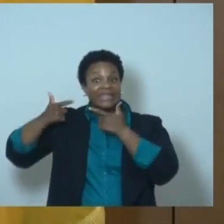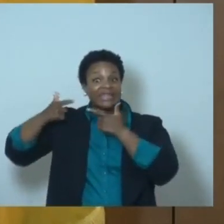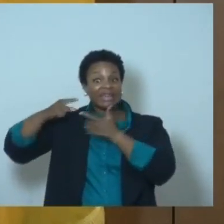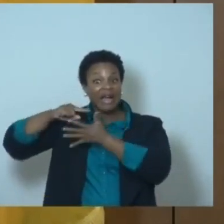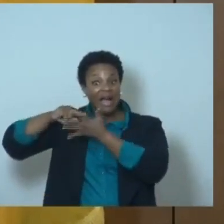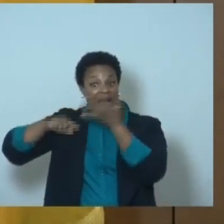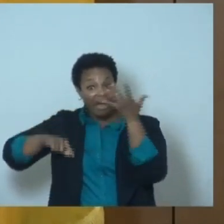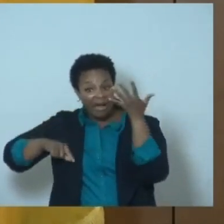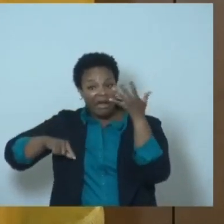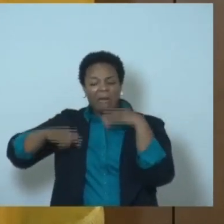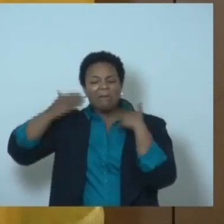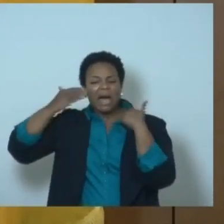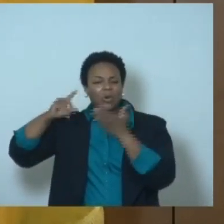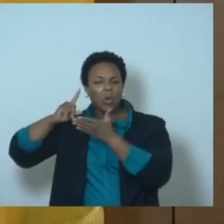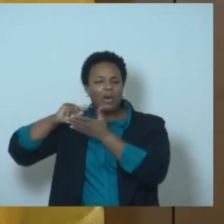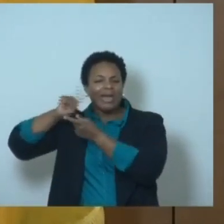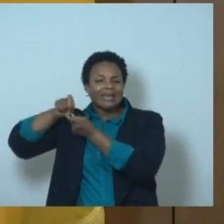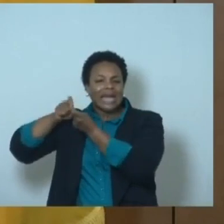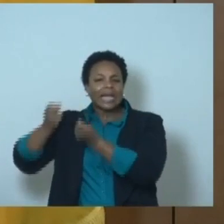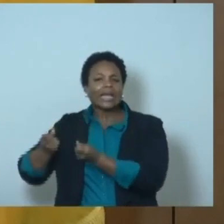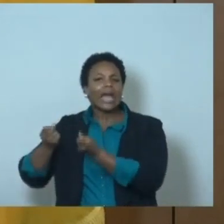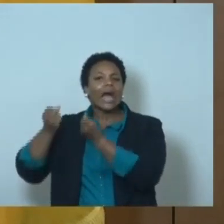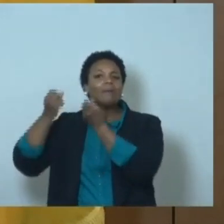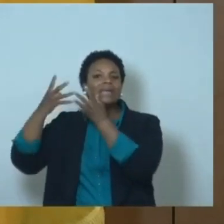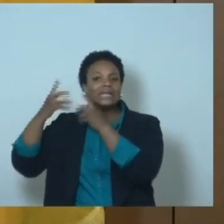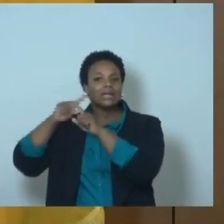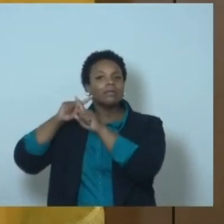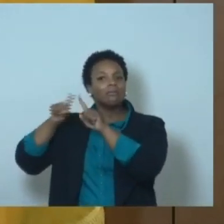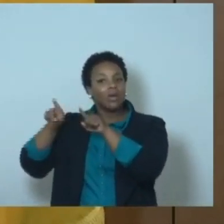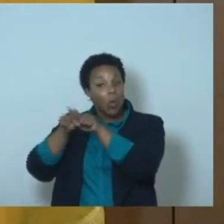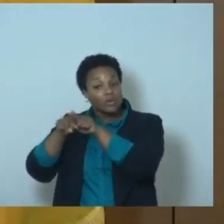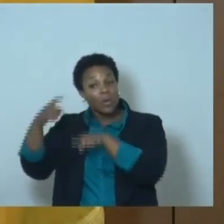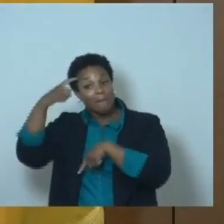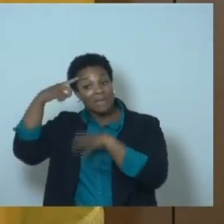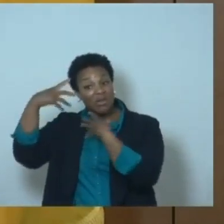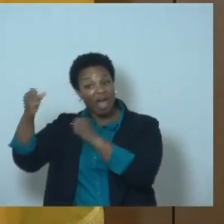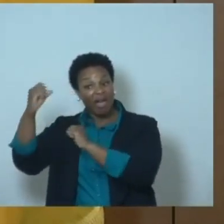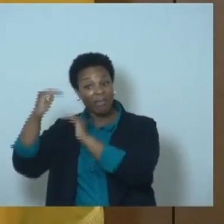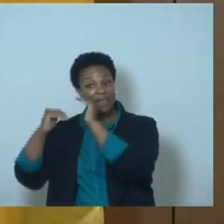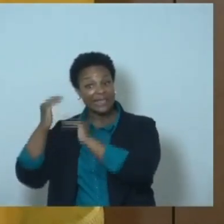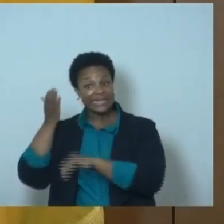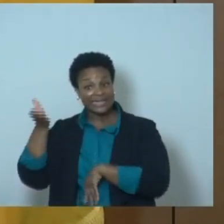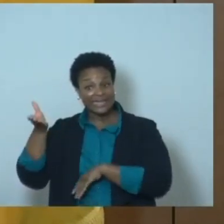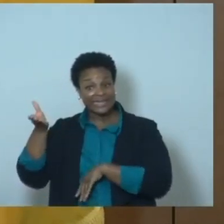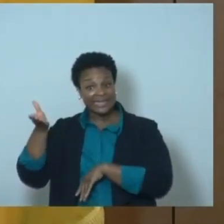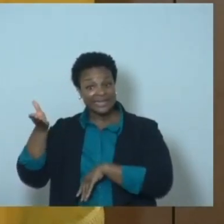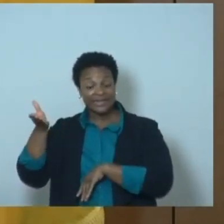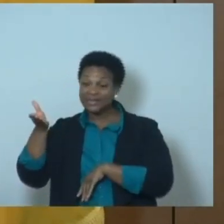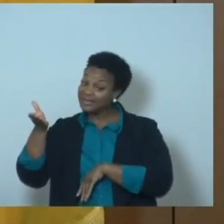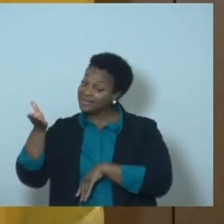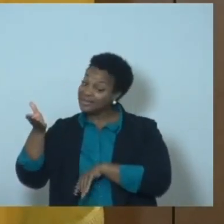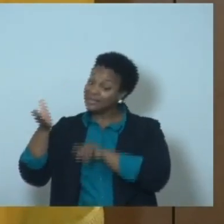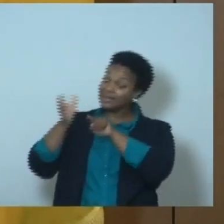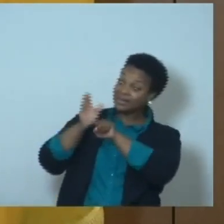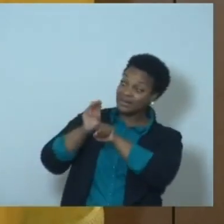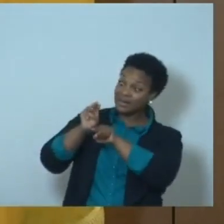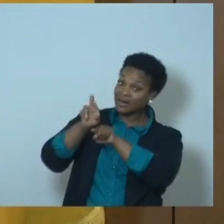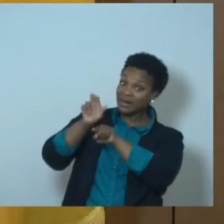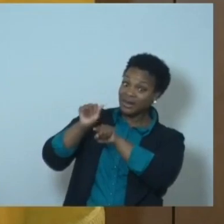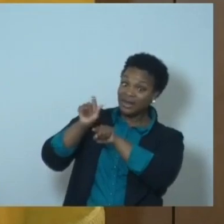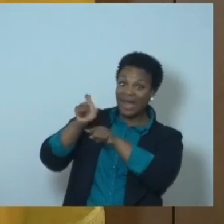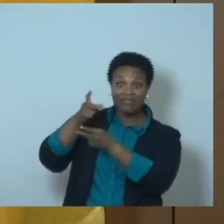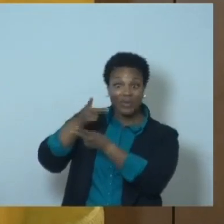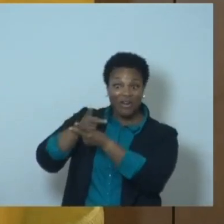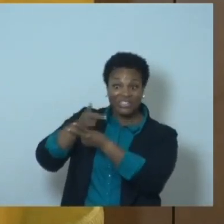numbers in that particular county, and we have the Behavioral Health Institute. We have to be really cautious. If